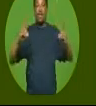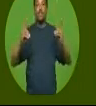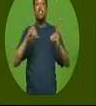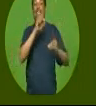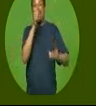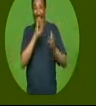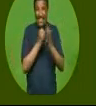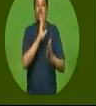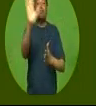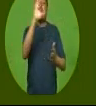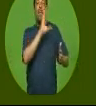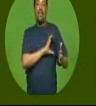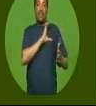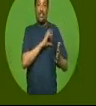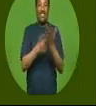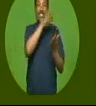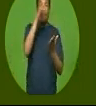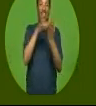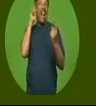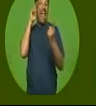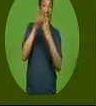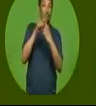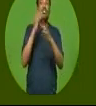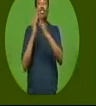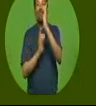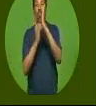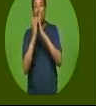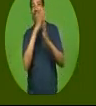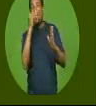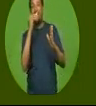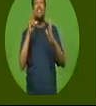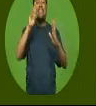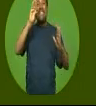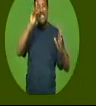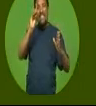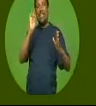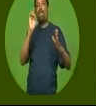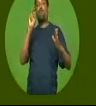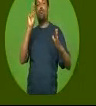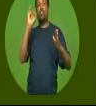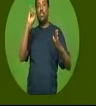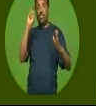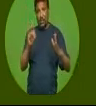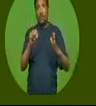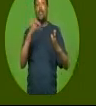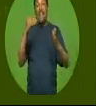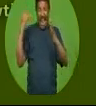Its central aim is on the development and diffusion of highly divisible